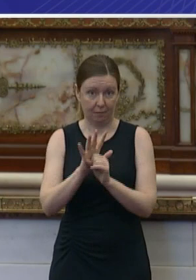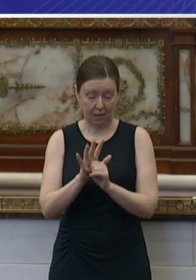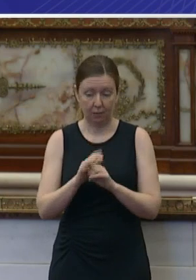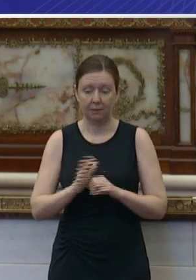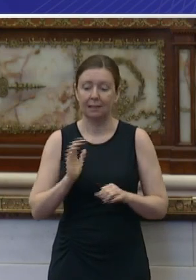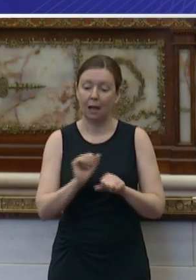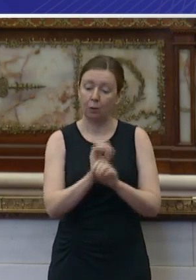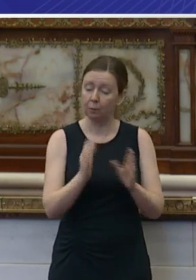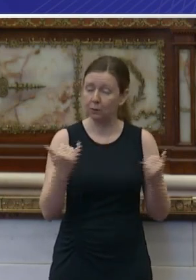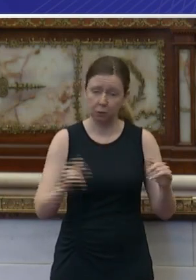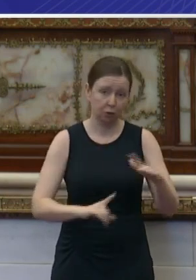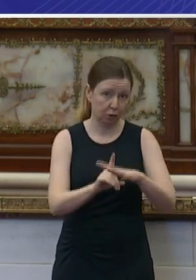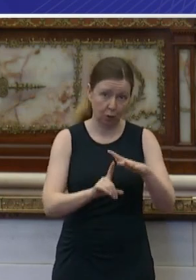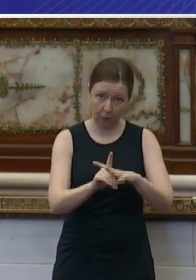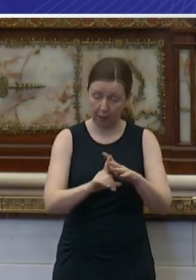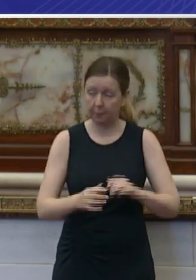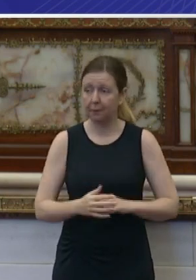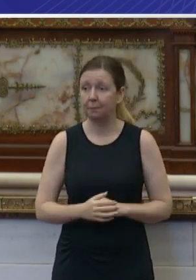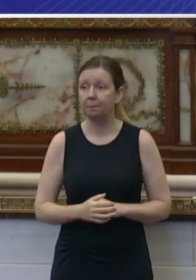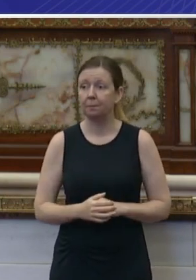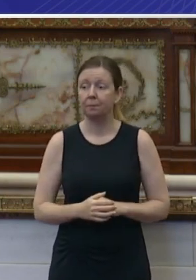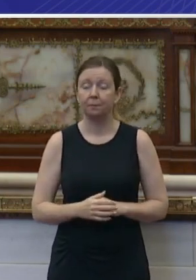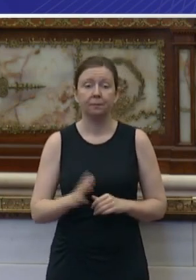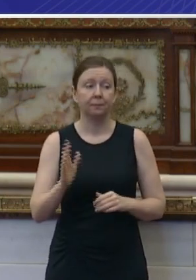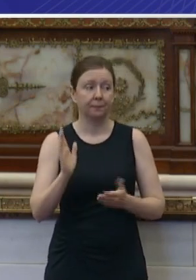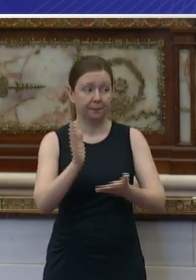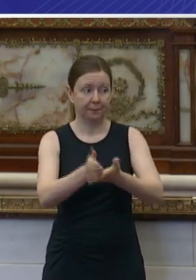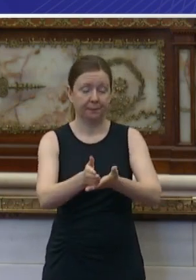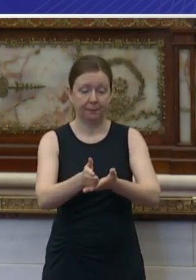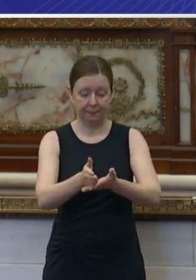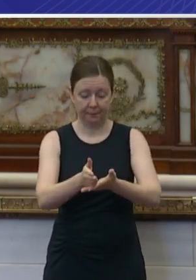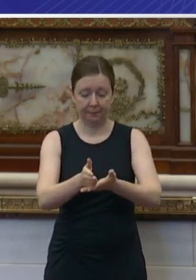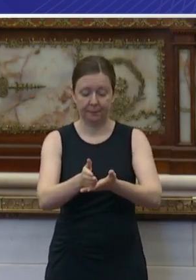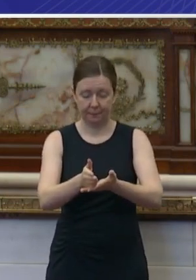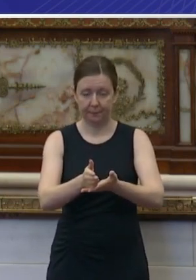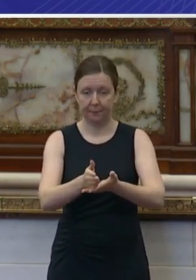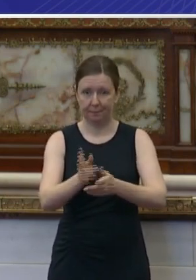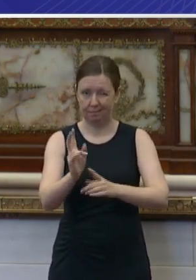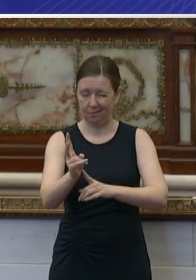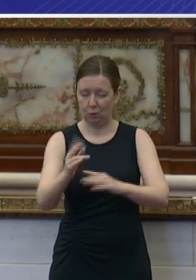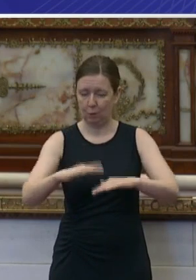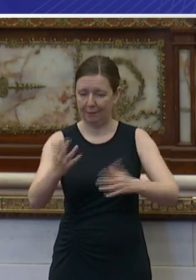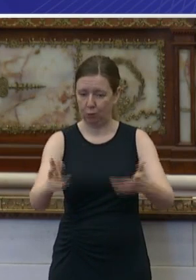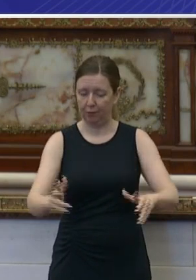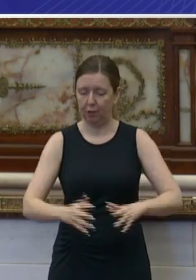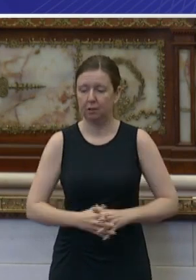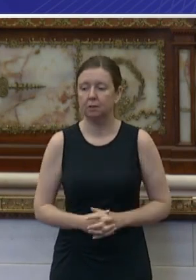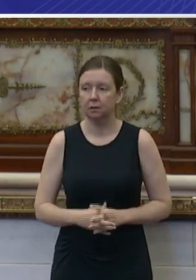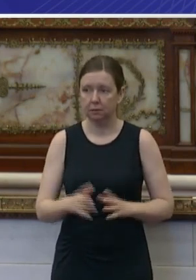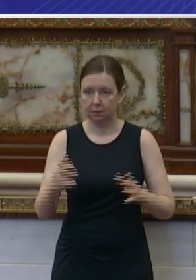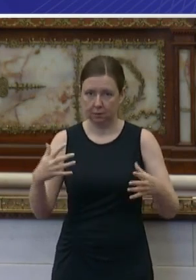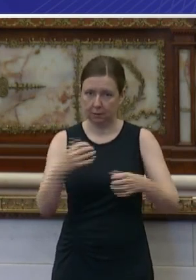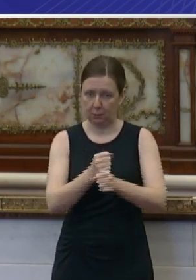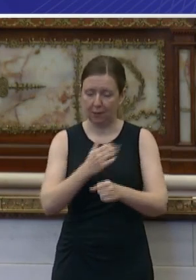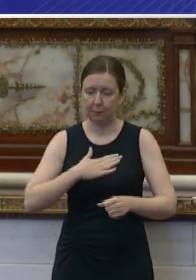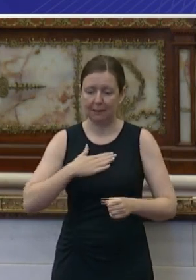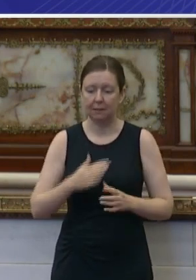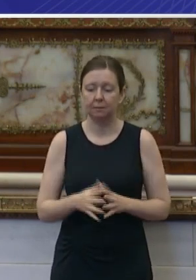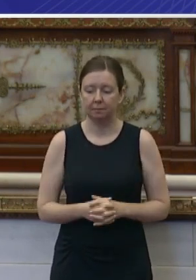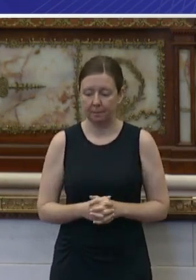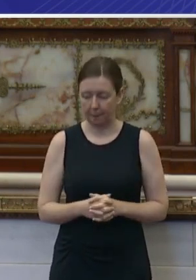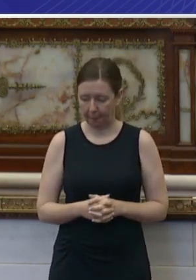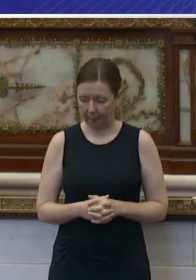were still showing up. Ms. Jimenez? Yes. You're over 2 minutes, so if you could summarize for